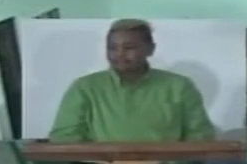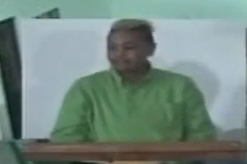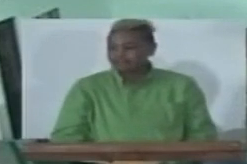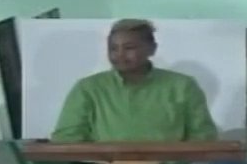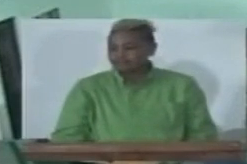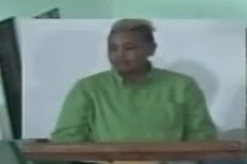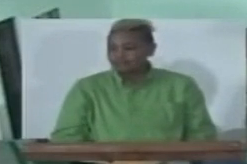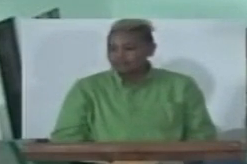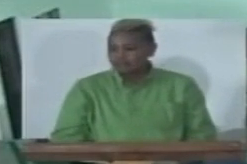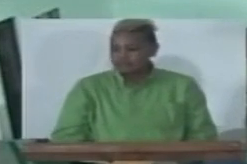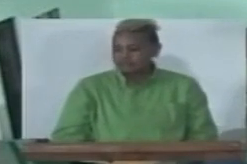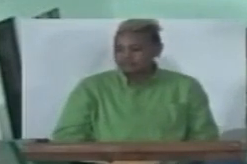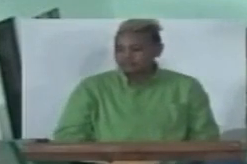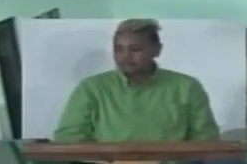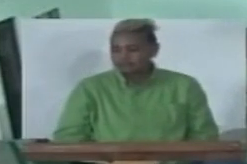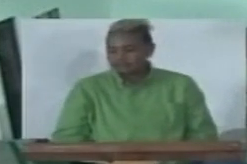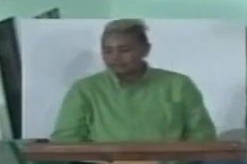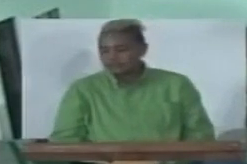President. Thank you very much.